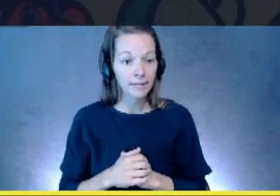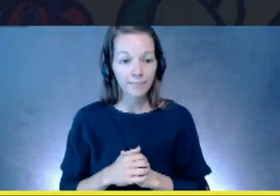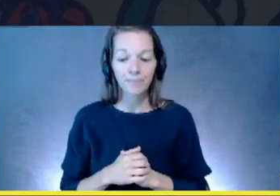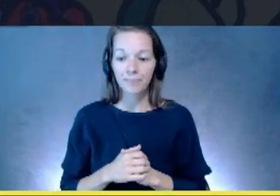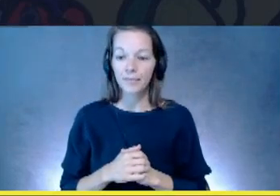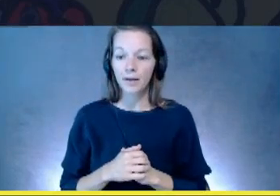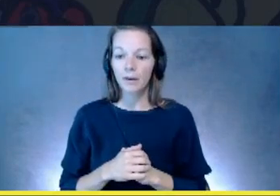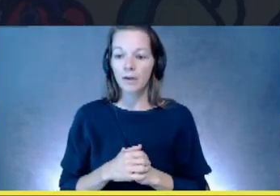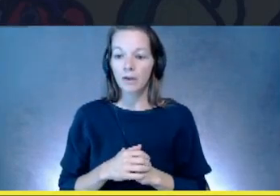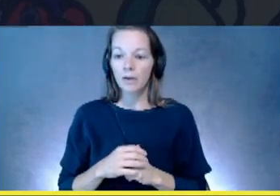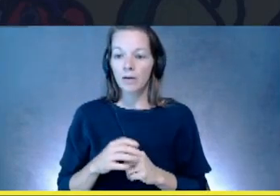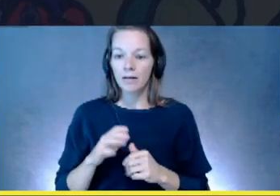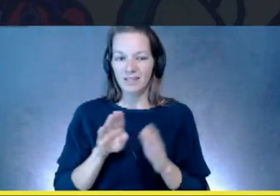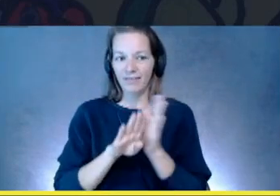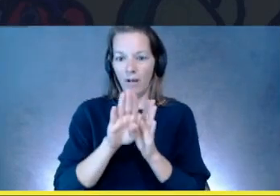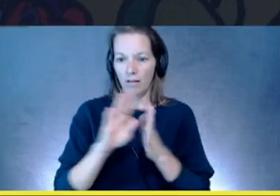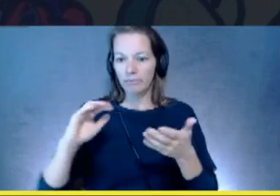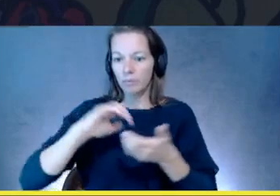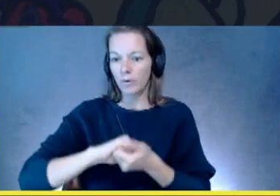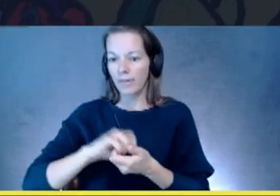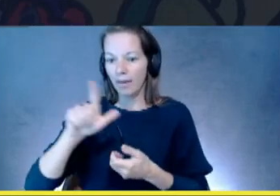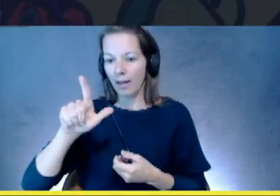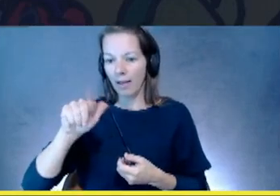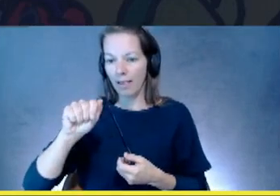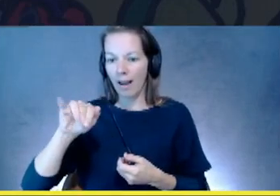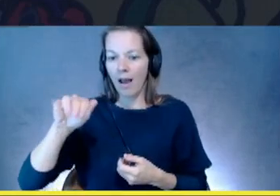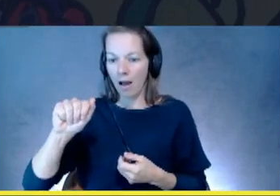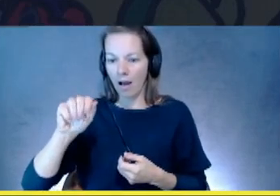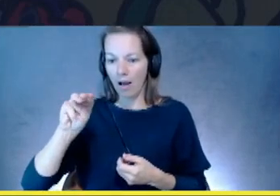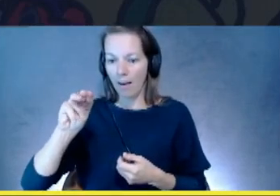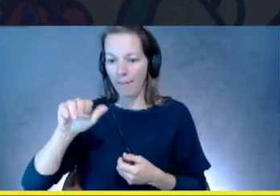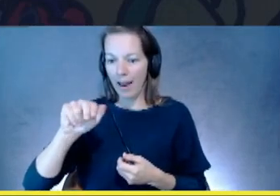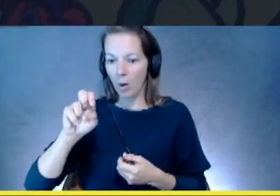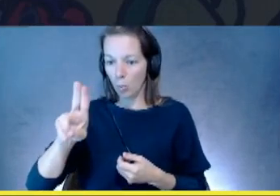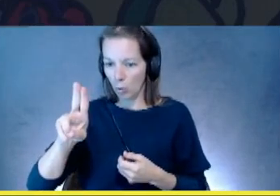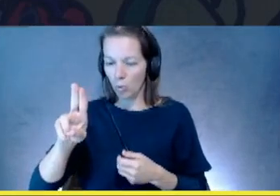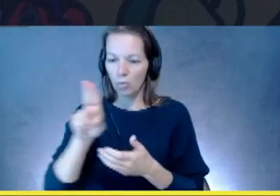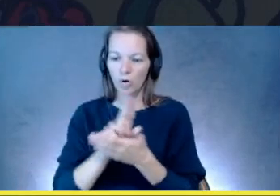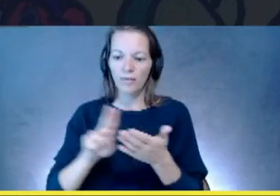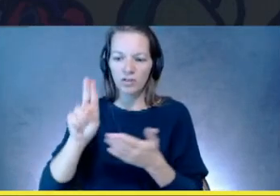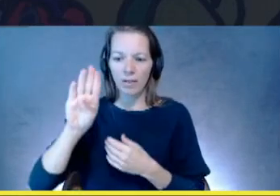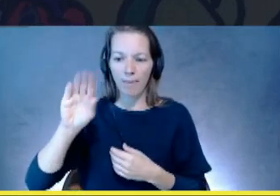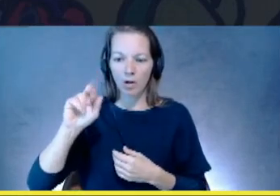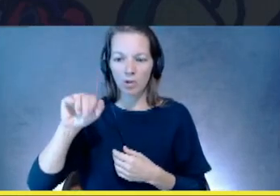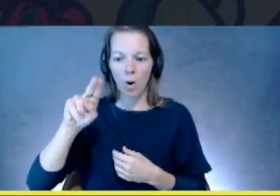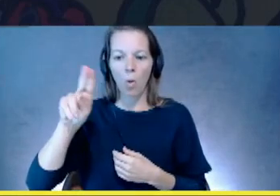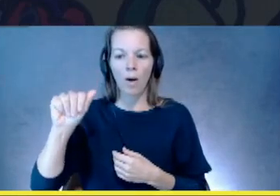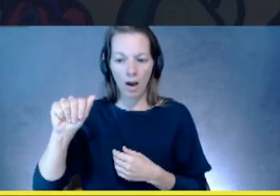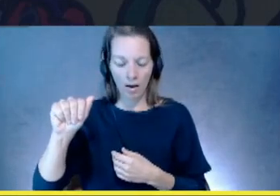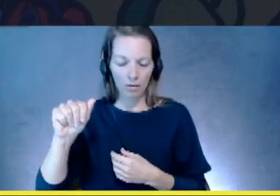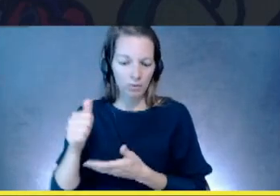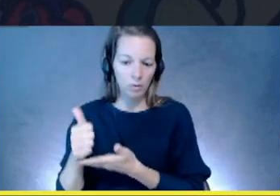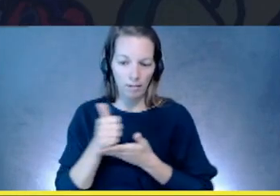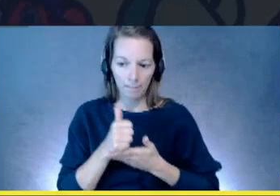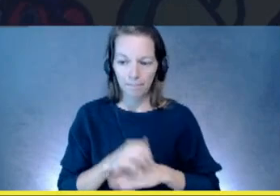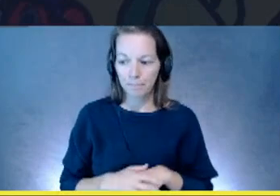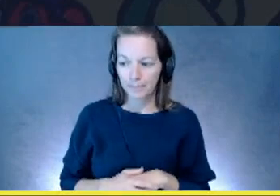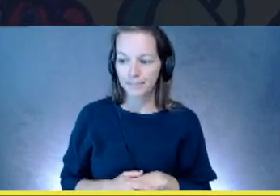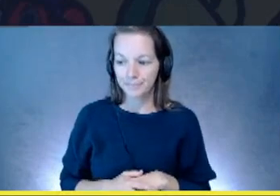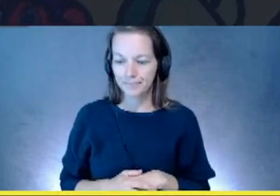developed in partnership with Laia Mainu, who's my co-author at the University of Barcelona. So if you can please go to the next slide.